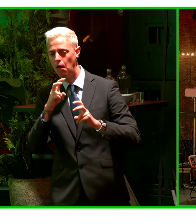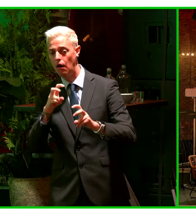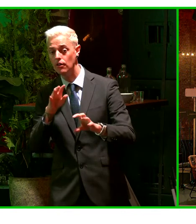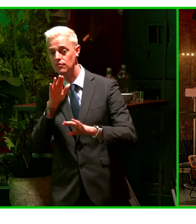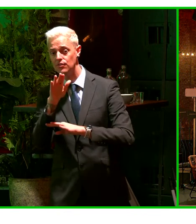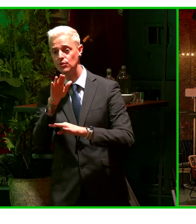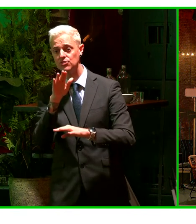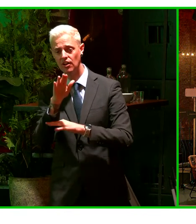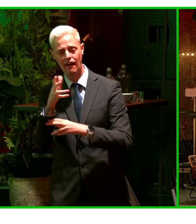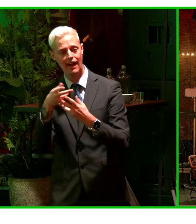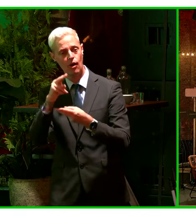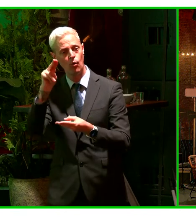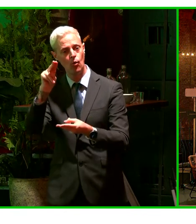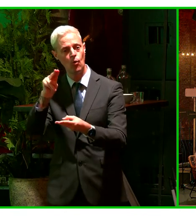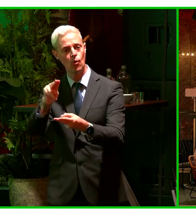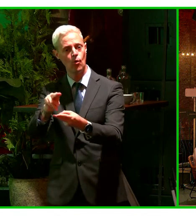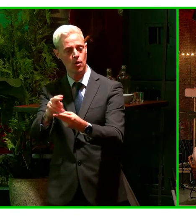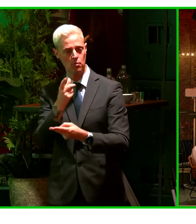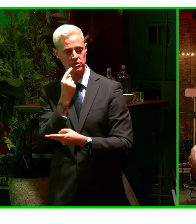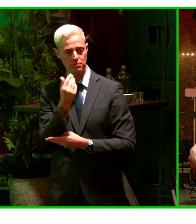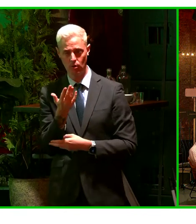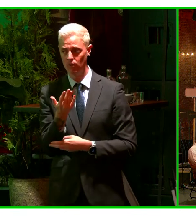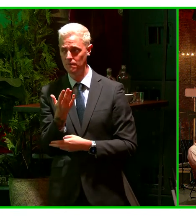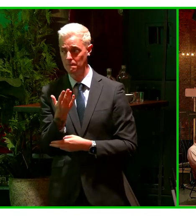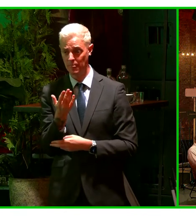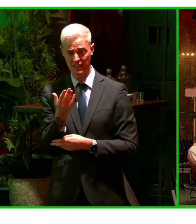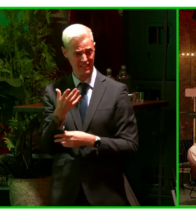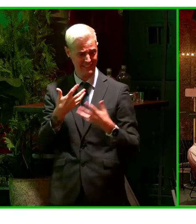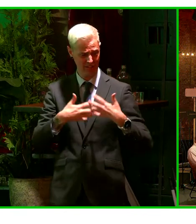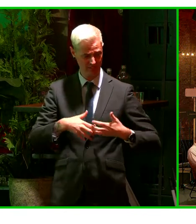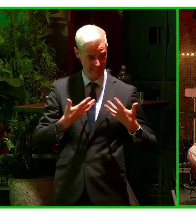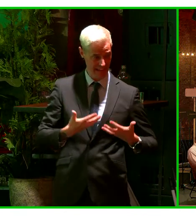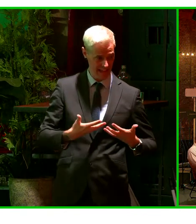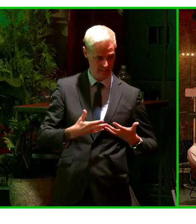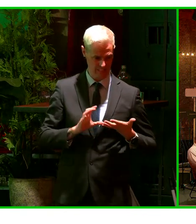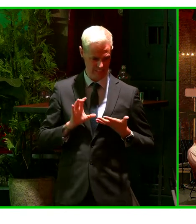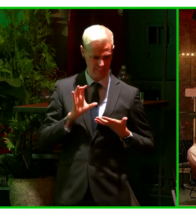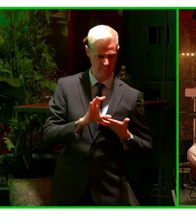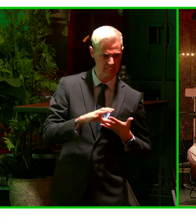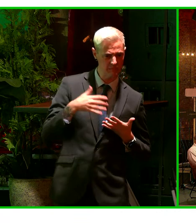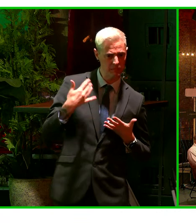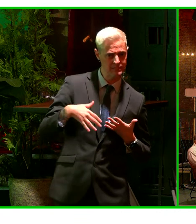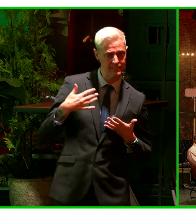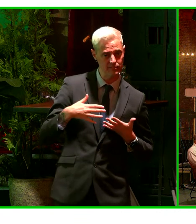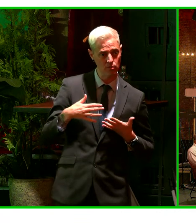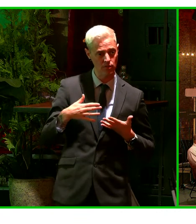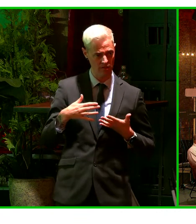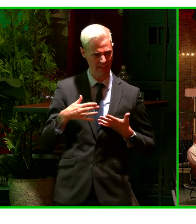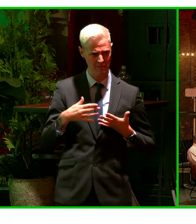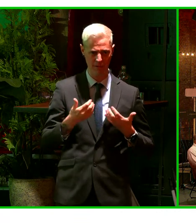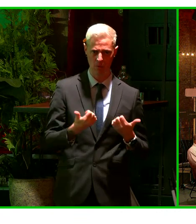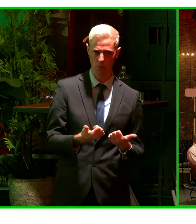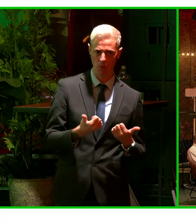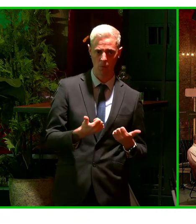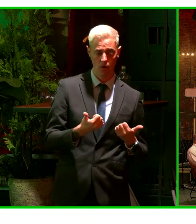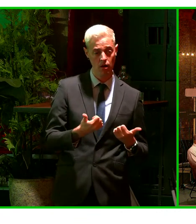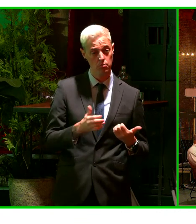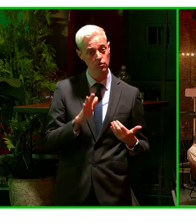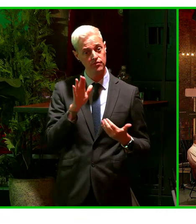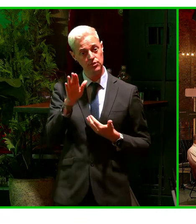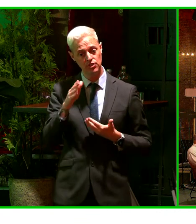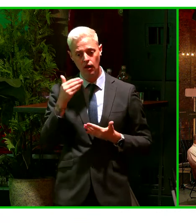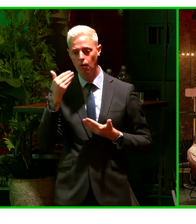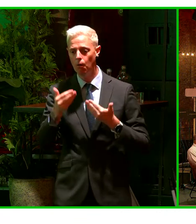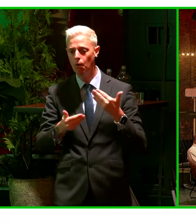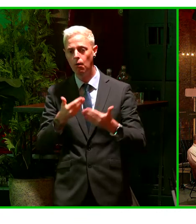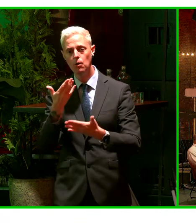future, longer term, some of these technologies should get better. We've got a bit of a hump to get over, but we do need to kind of make big investments